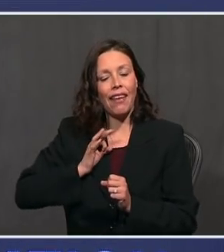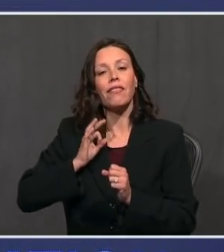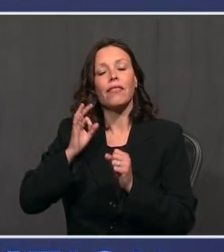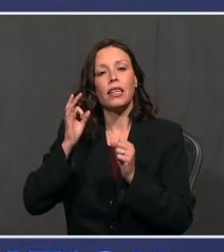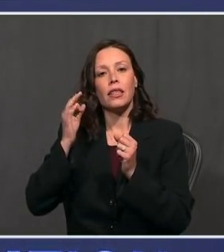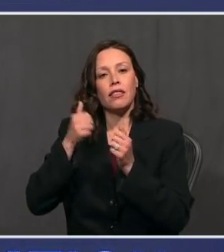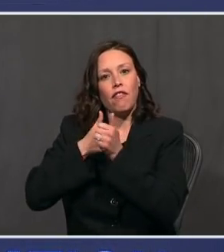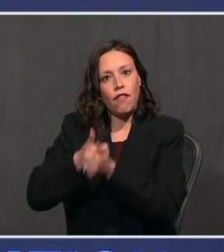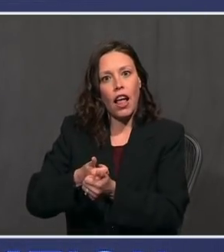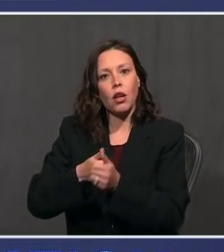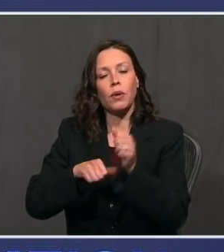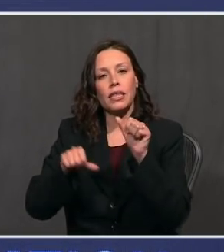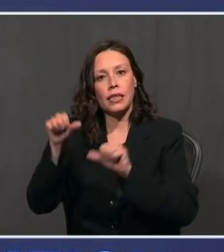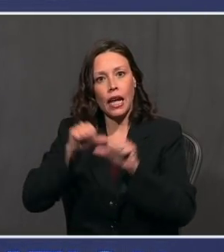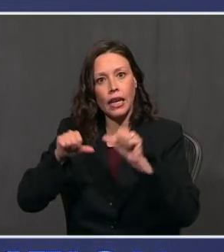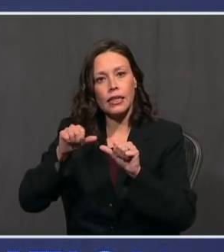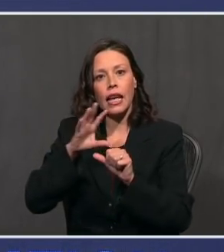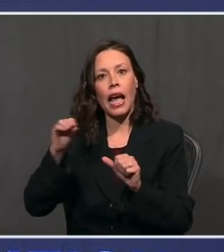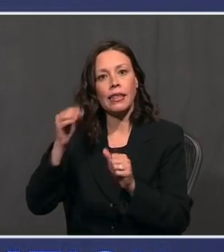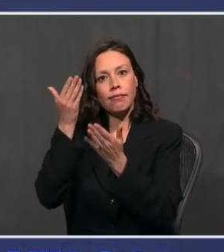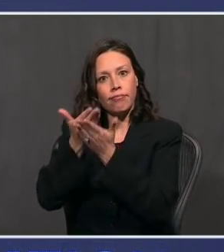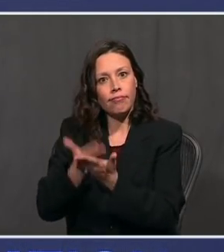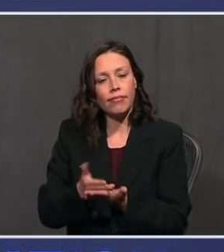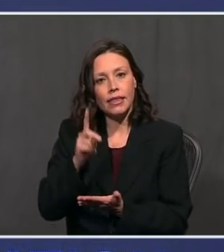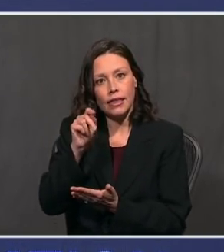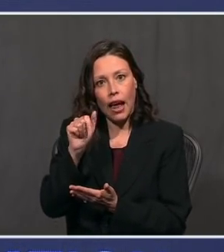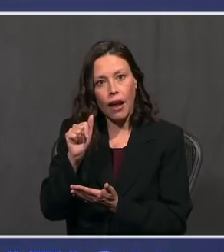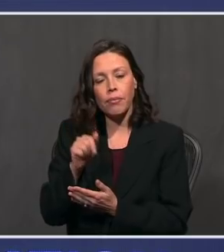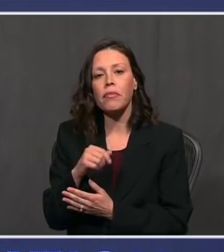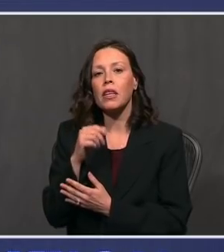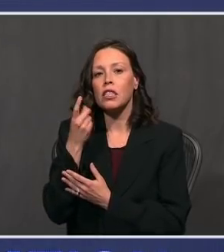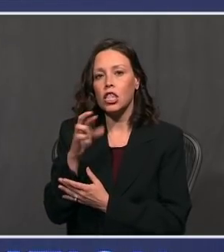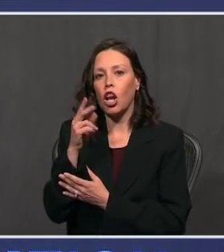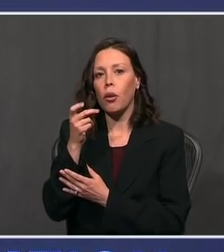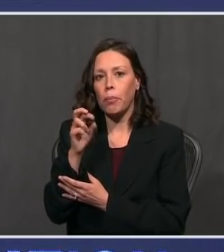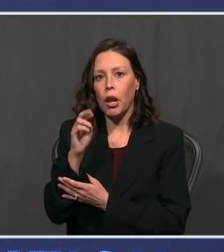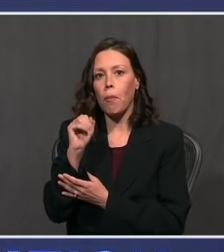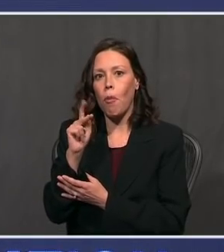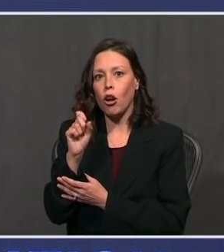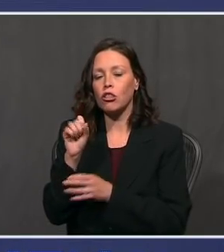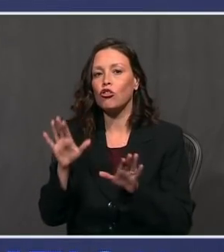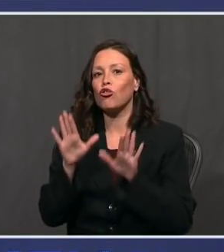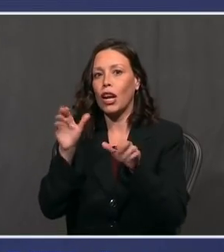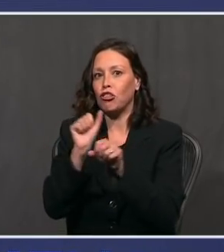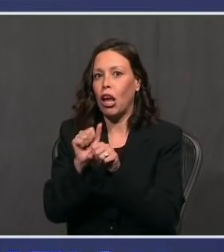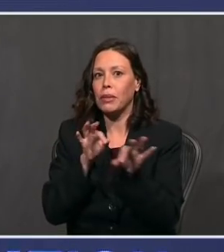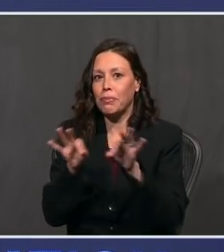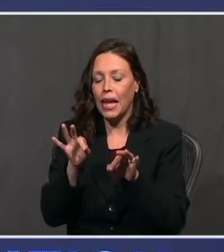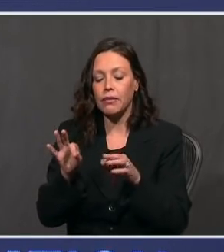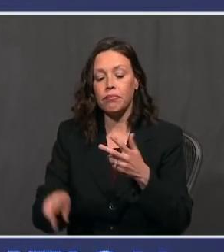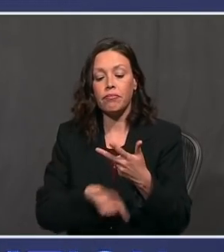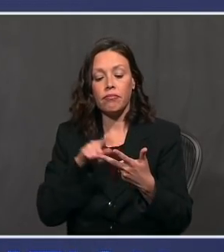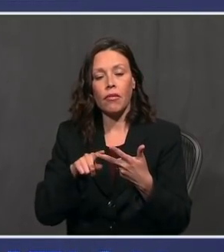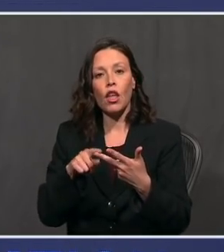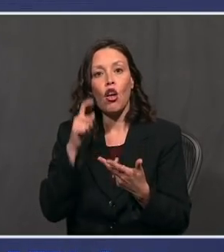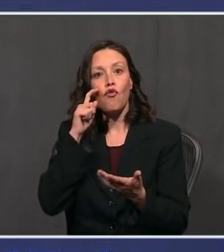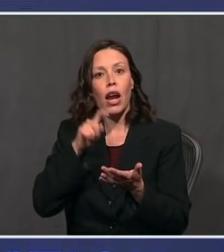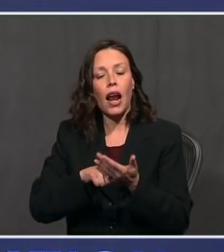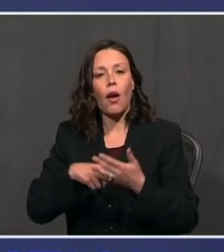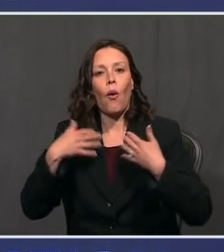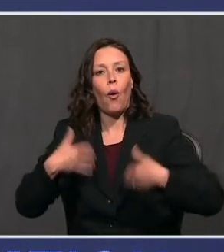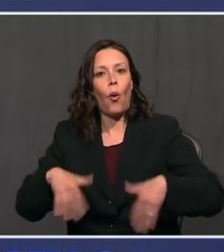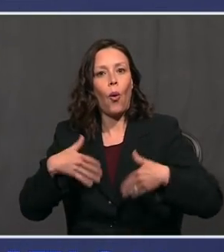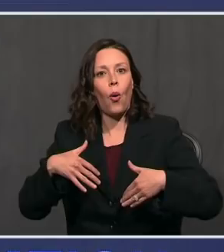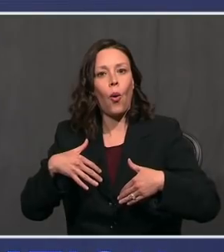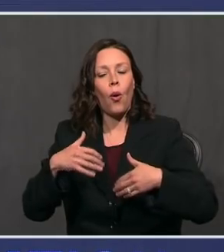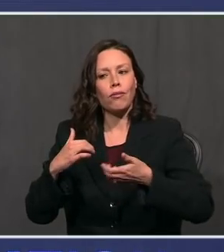the evaluation and development of these vaccines. I think Peter Marks did a terrific job there. And then the third was, again, to recognize achievement, which is all of the